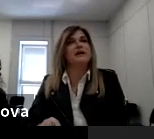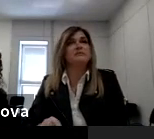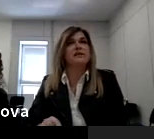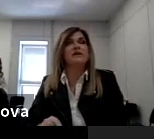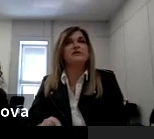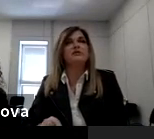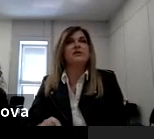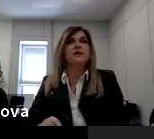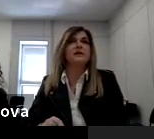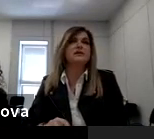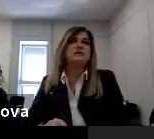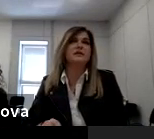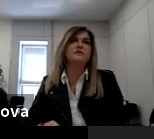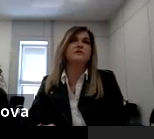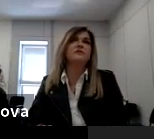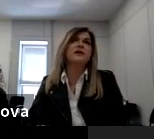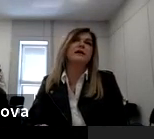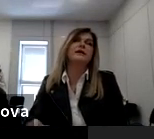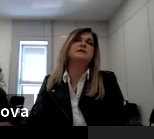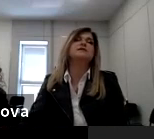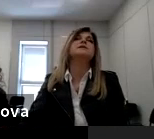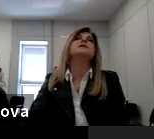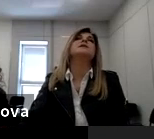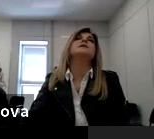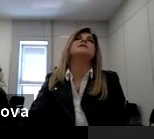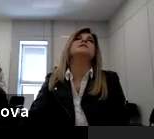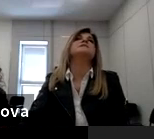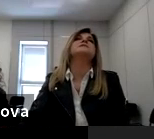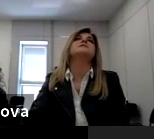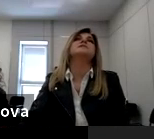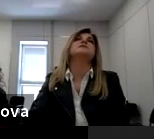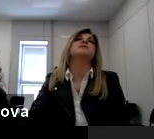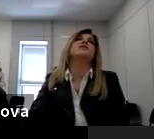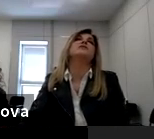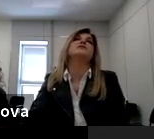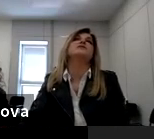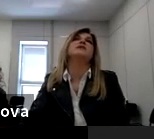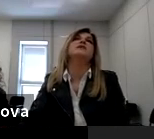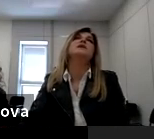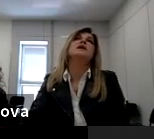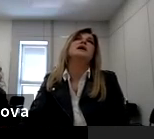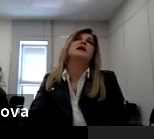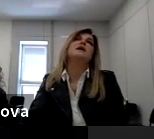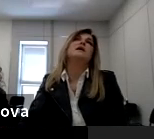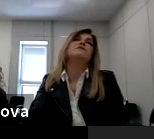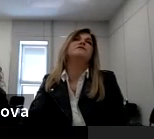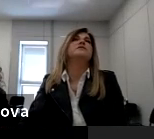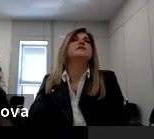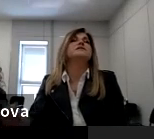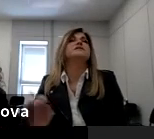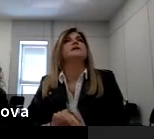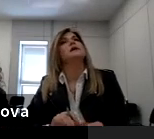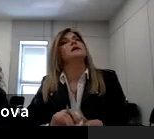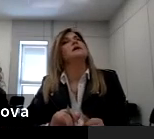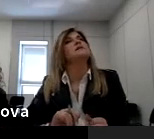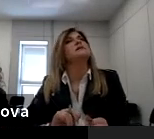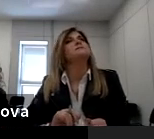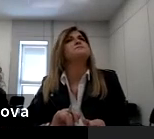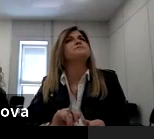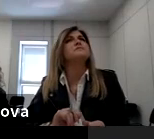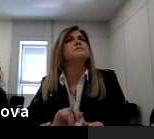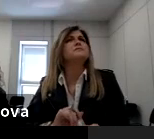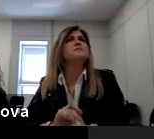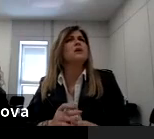floor, we have manufacture, and second floor, and this building with 3 floors. It